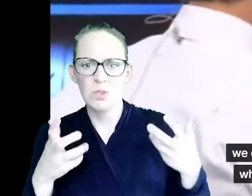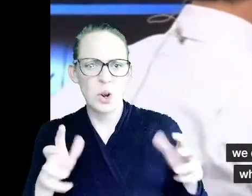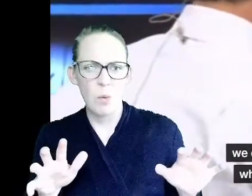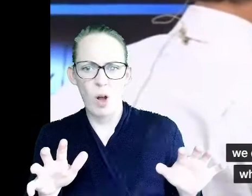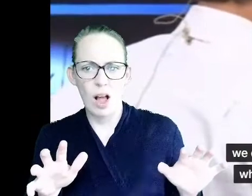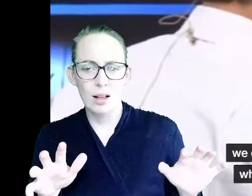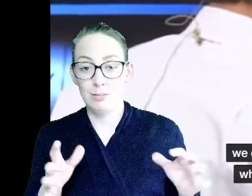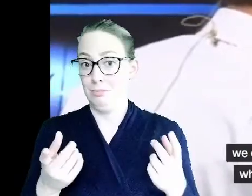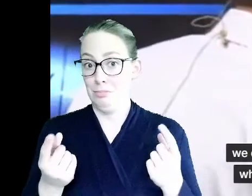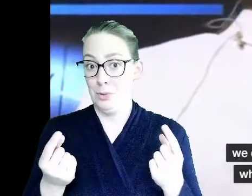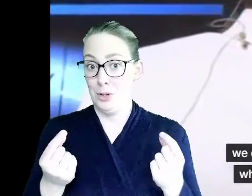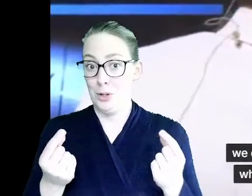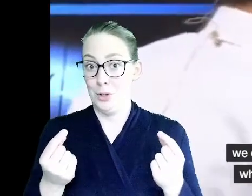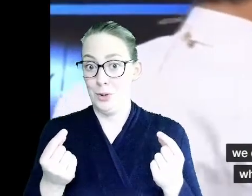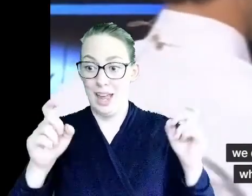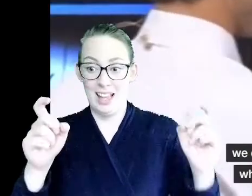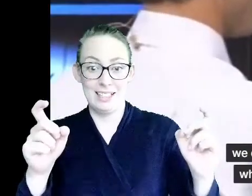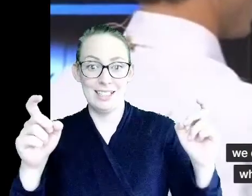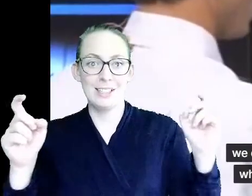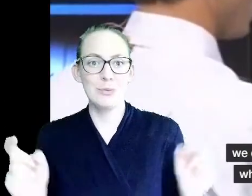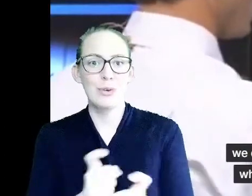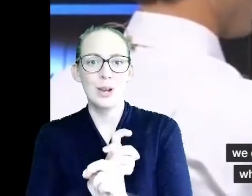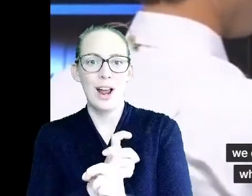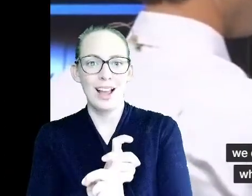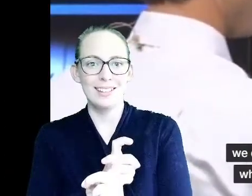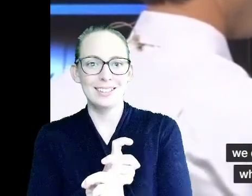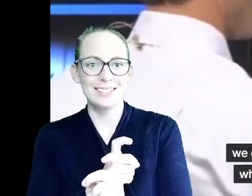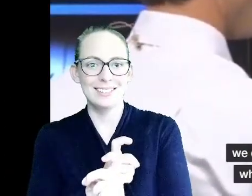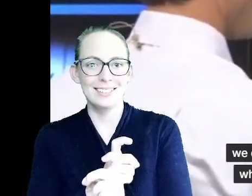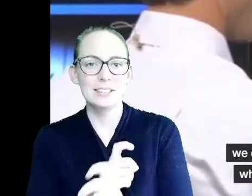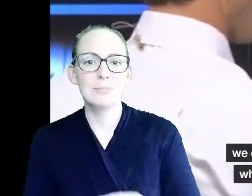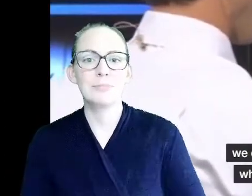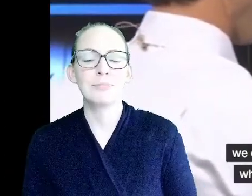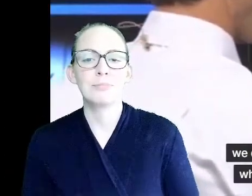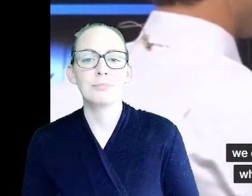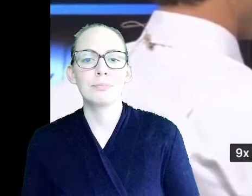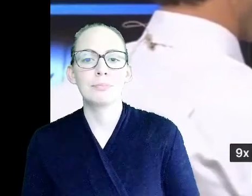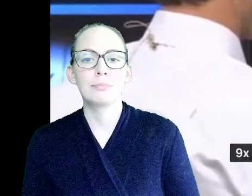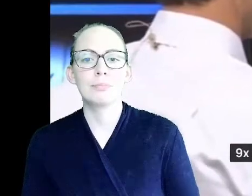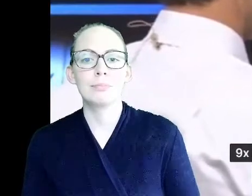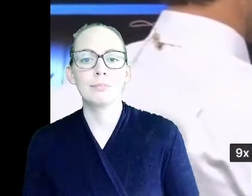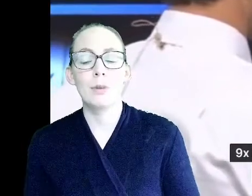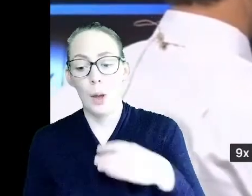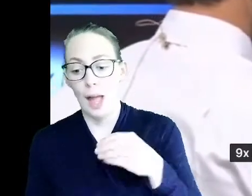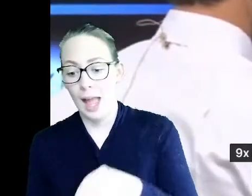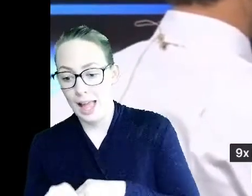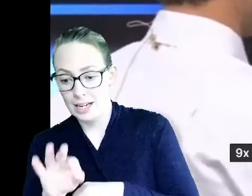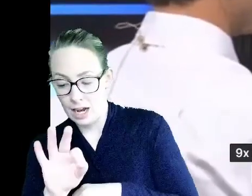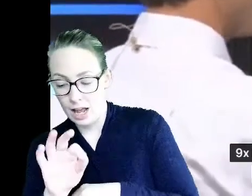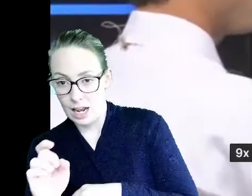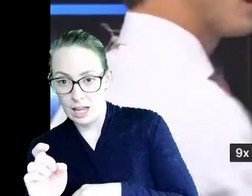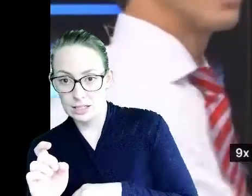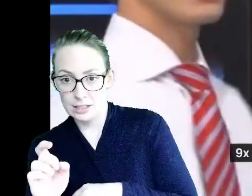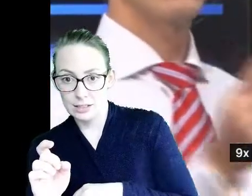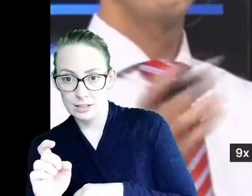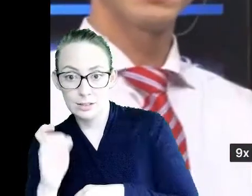do is reunite the x's. We add 9x